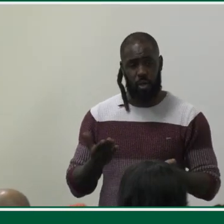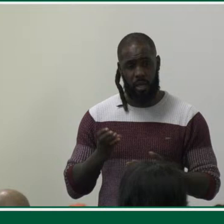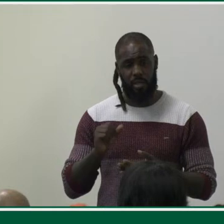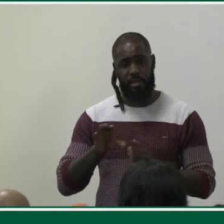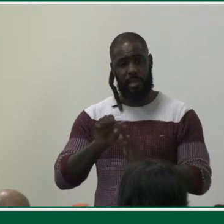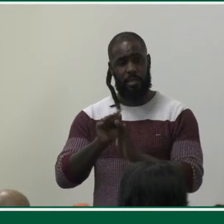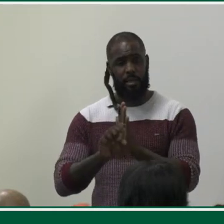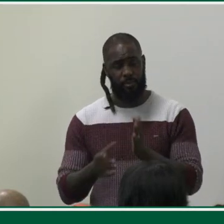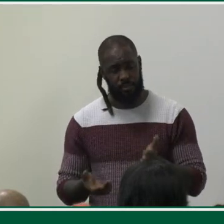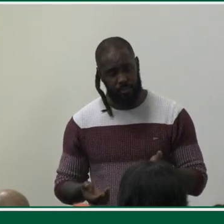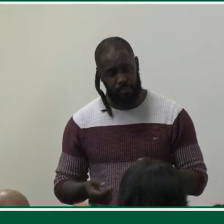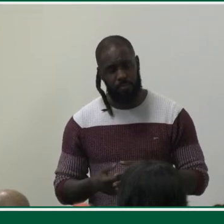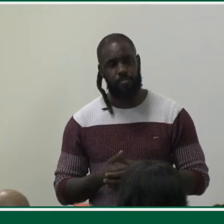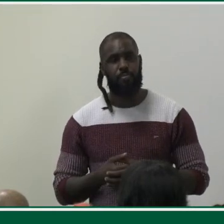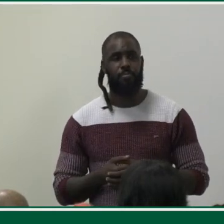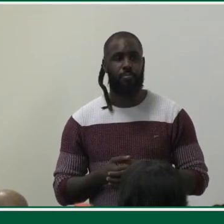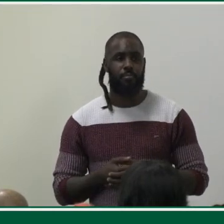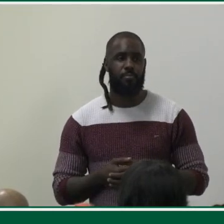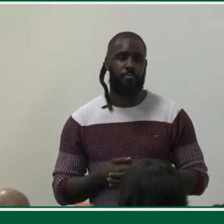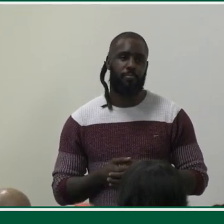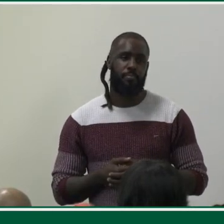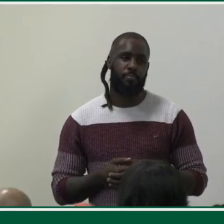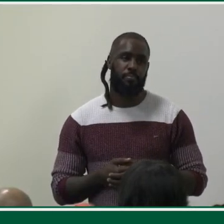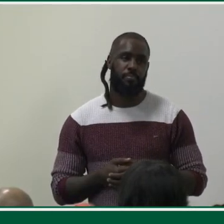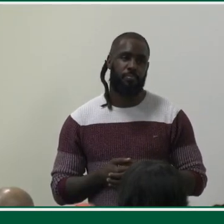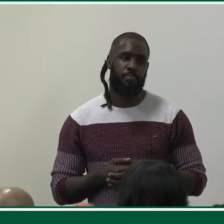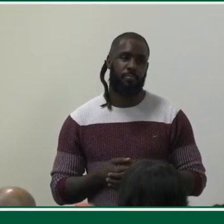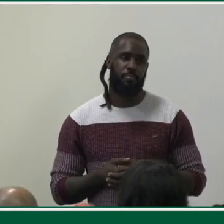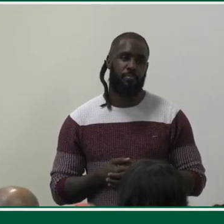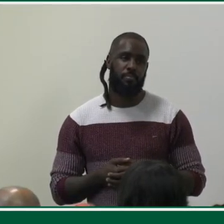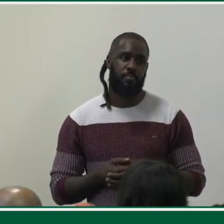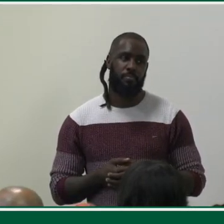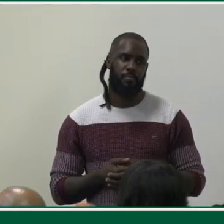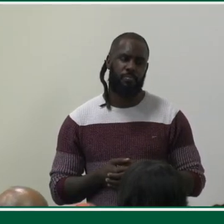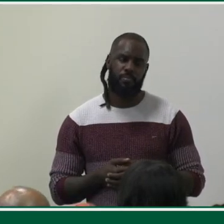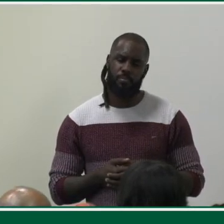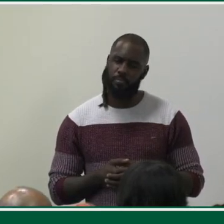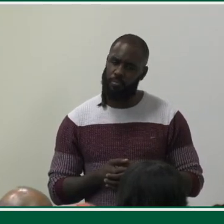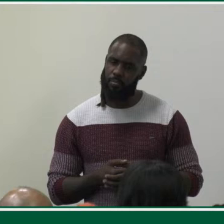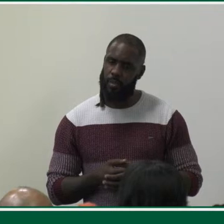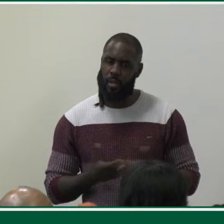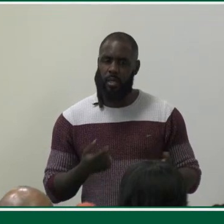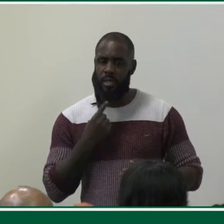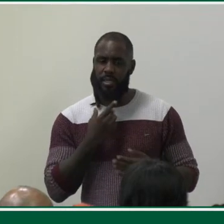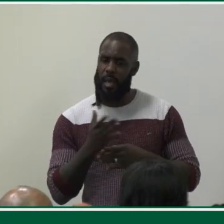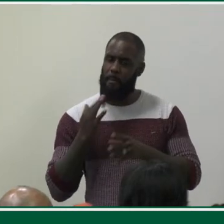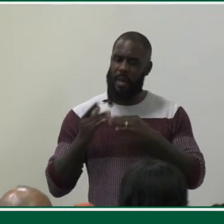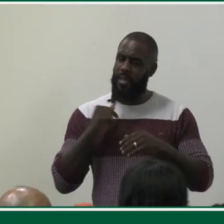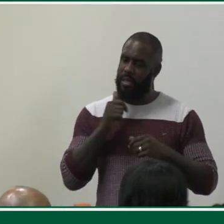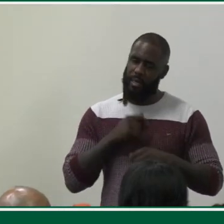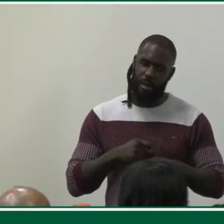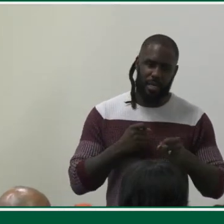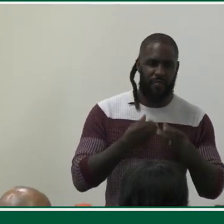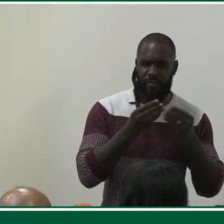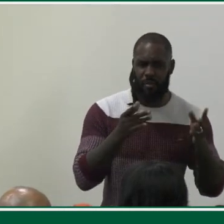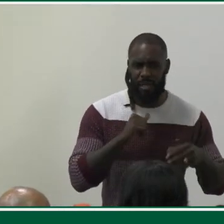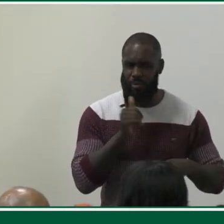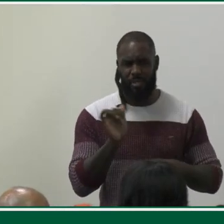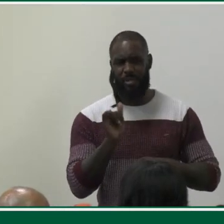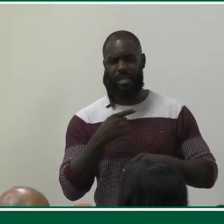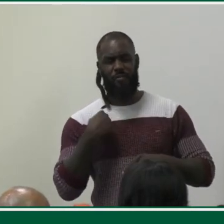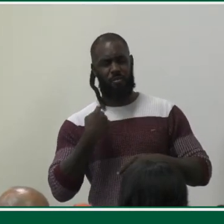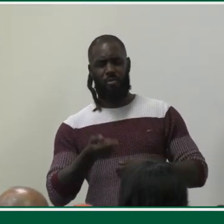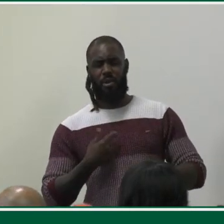State, let's just say advising then is not as good as advising is now. And so for the first 2 years